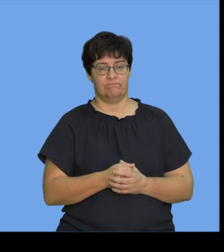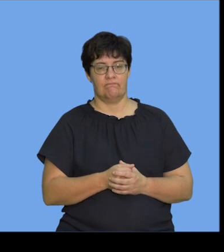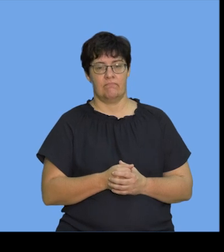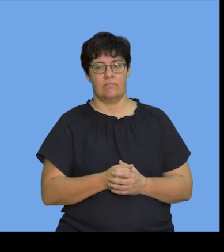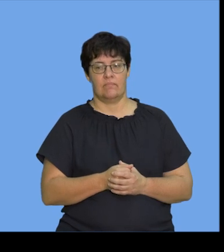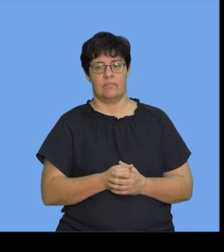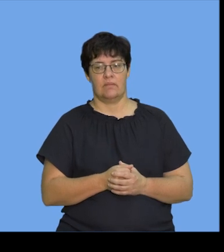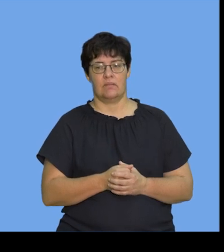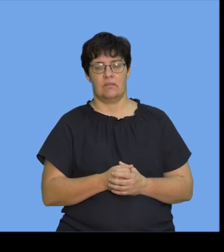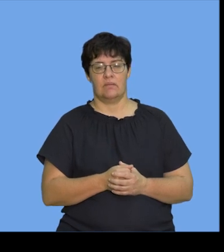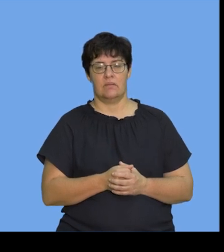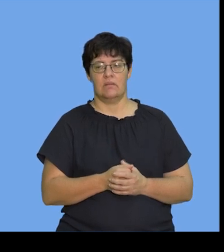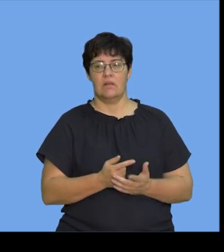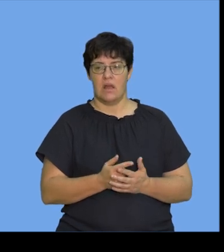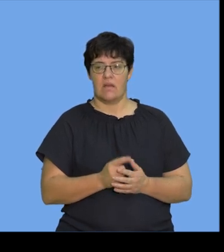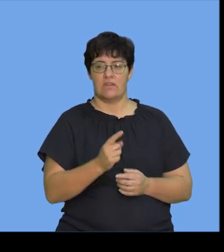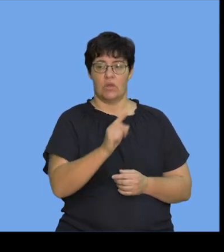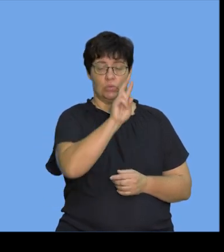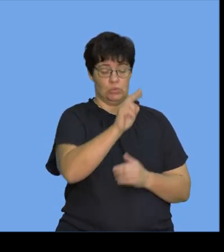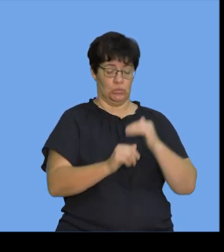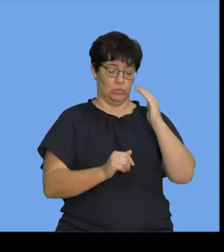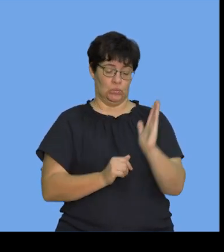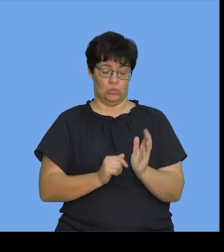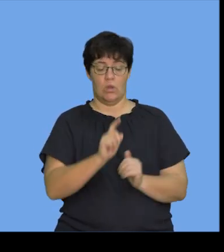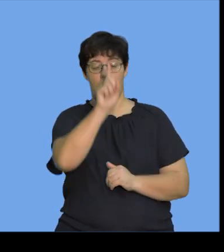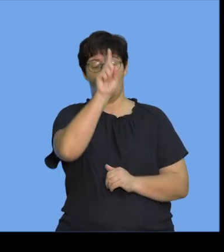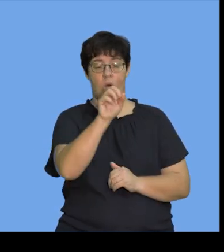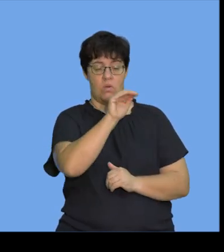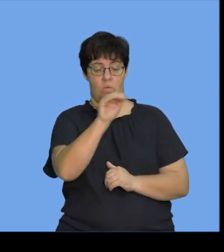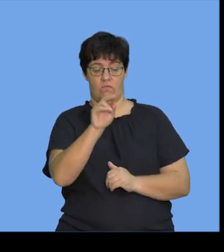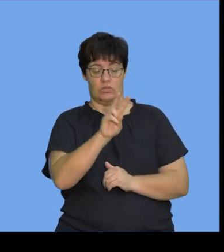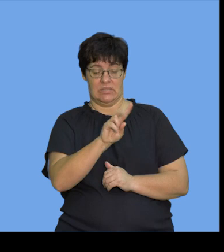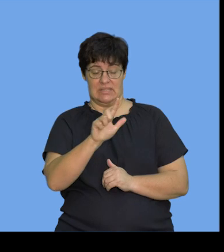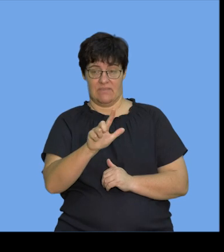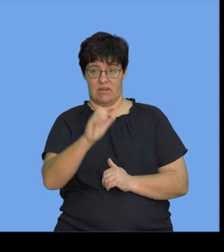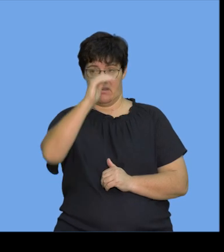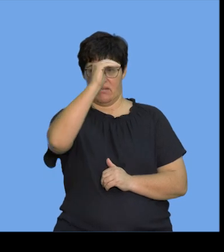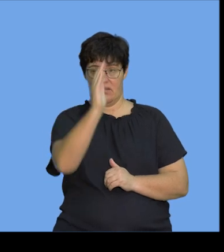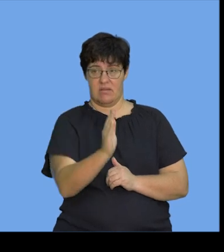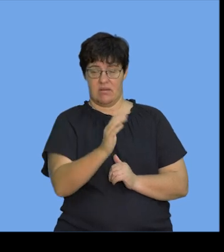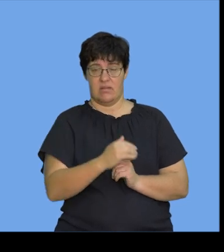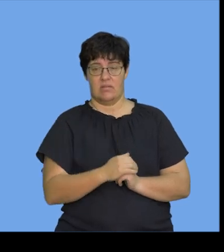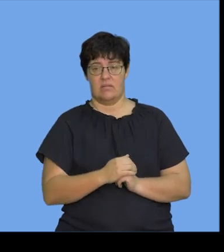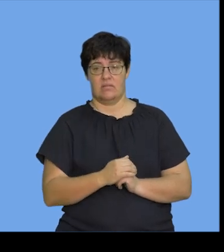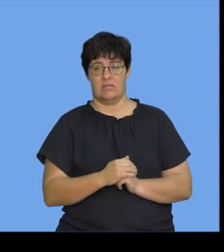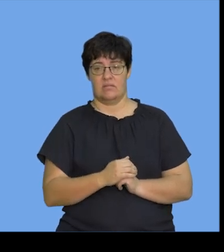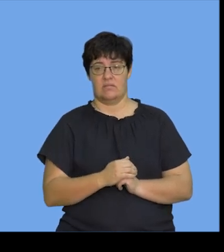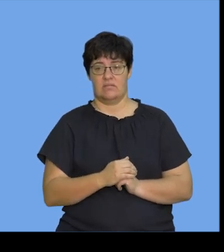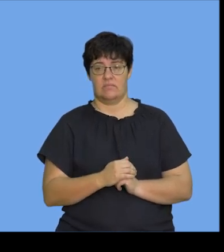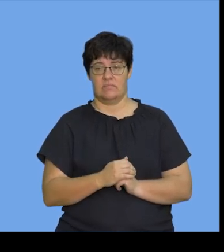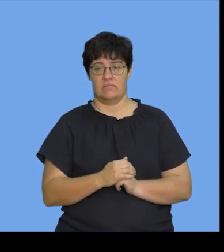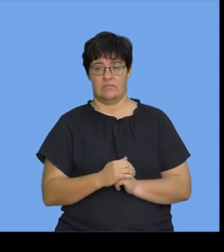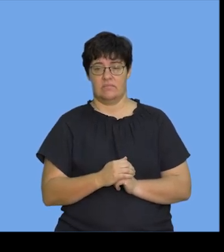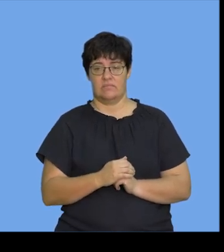the fraction, 2, open the bracket, another fraction, 1 over